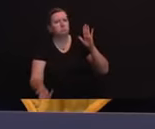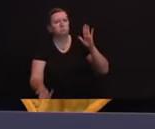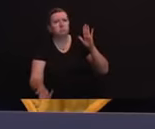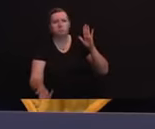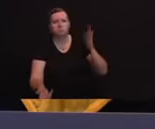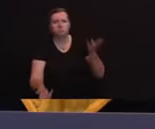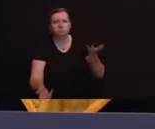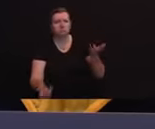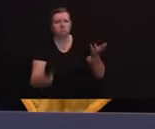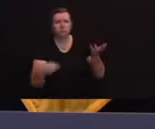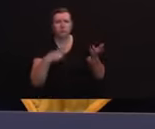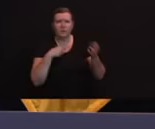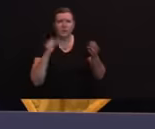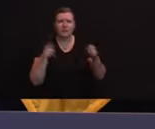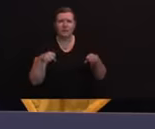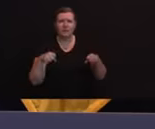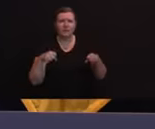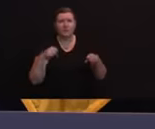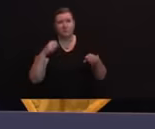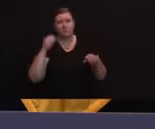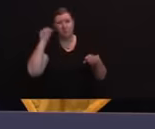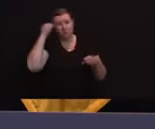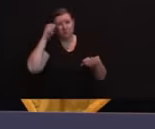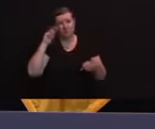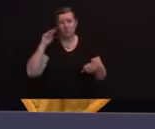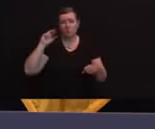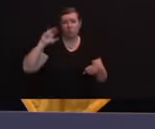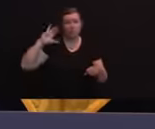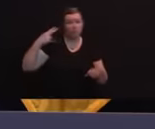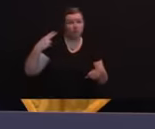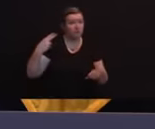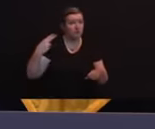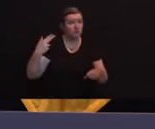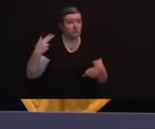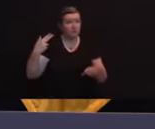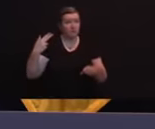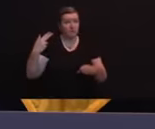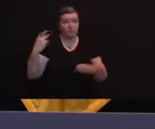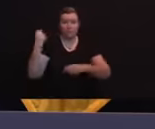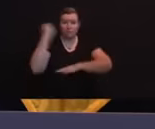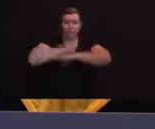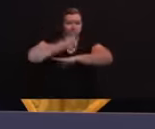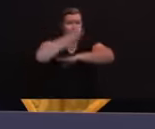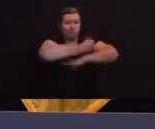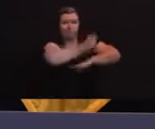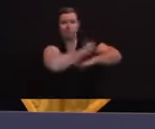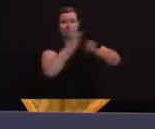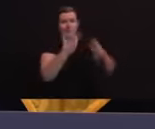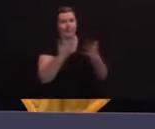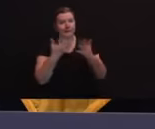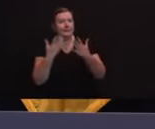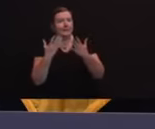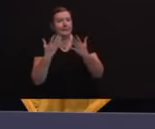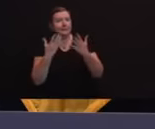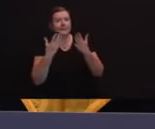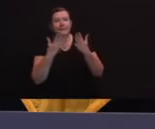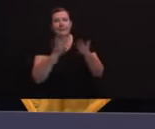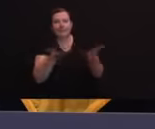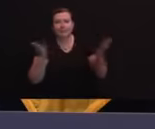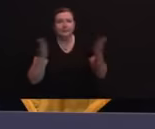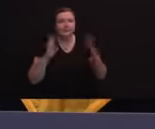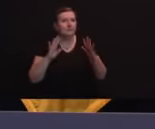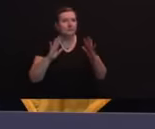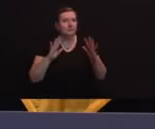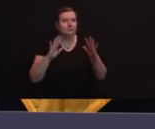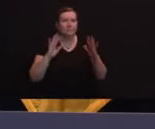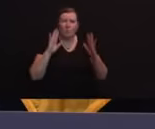doors in March. If we had to, we'd do it again. We are where we see transmission, we're taking action against where